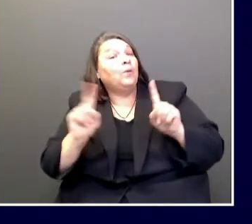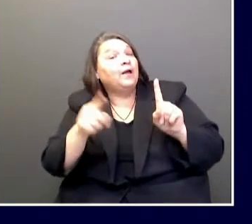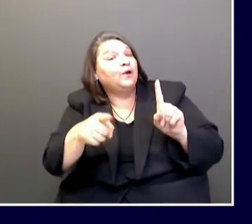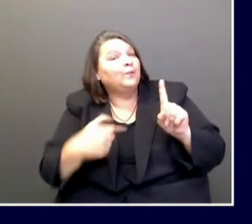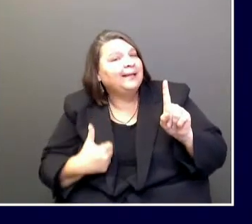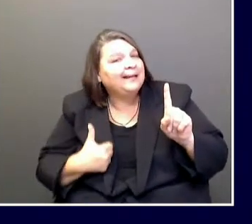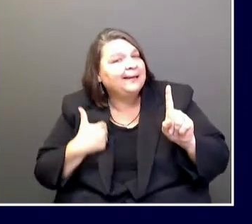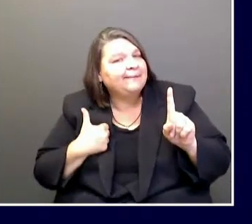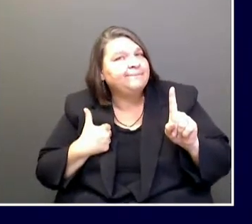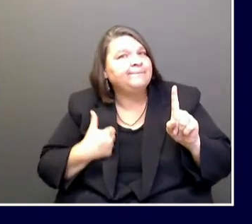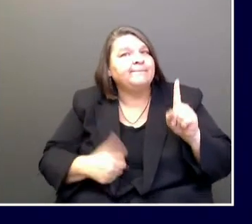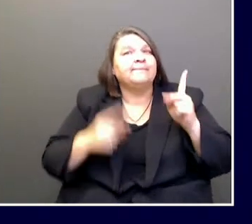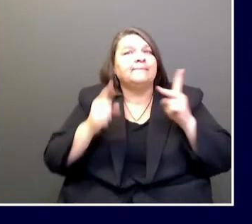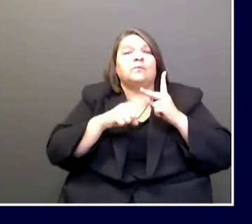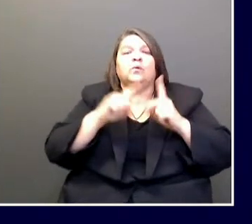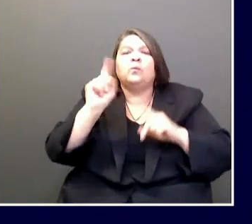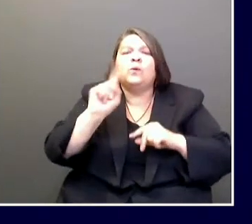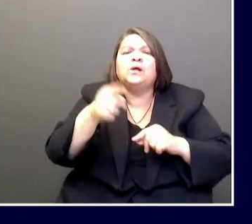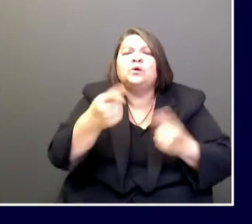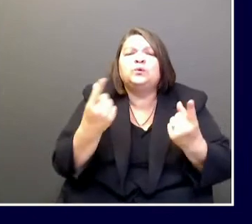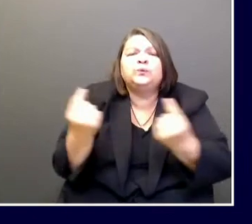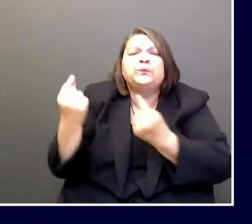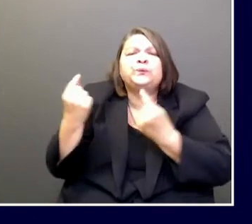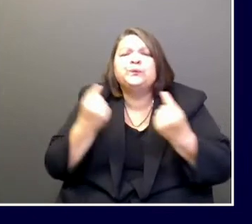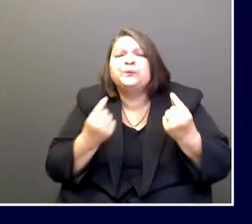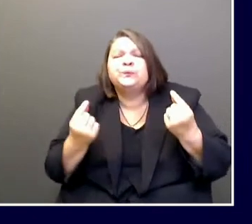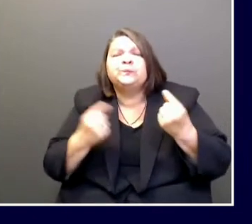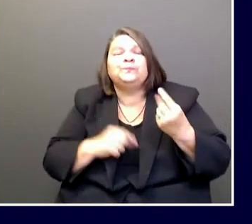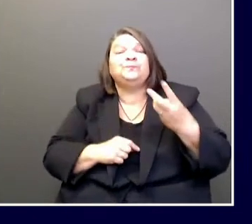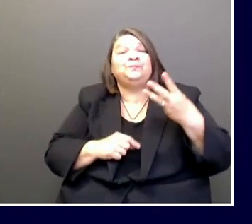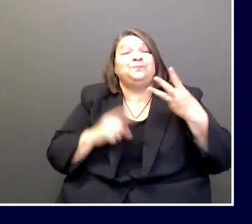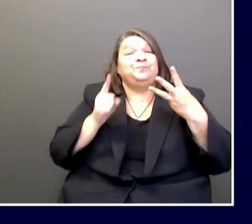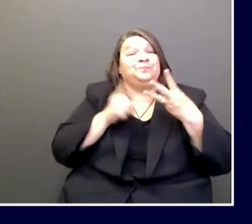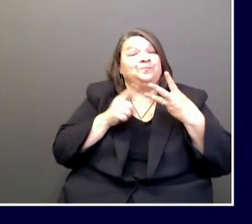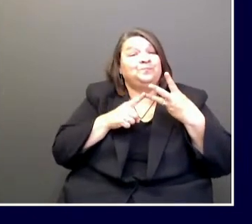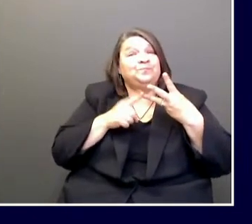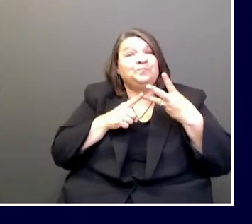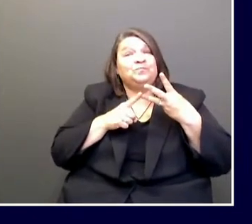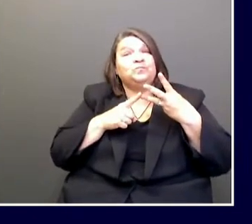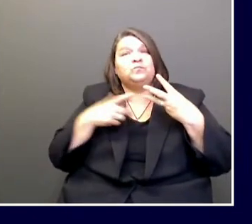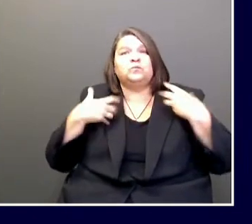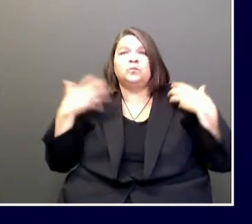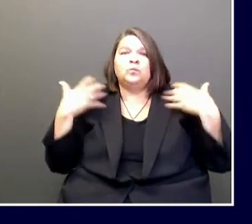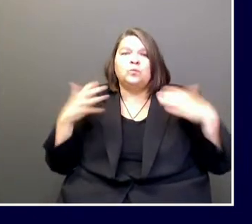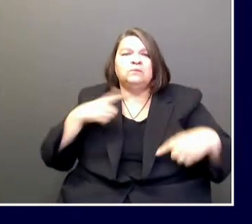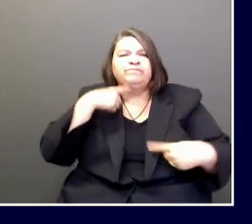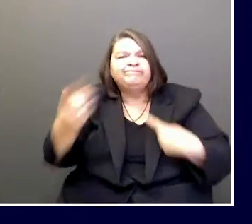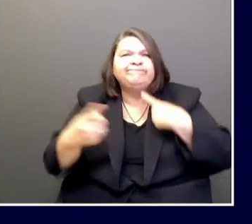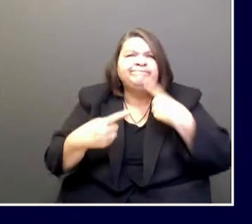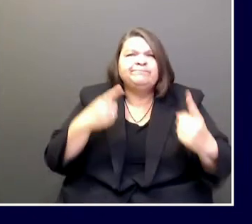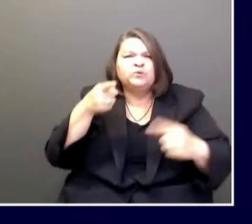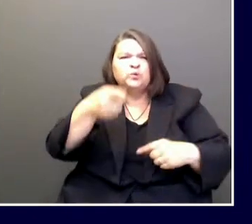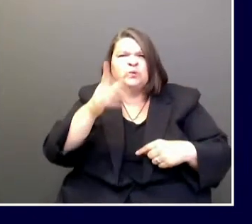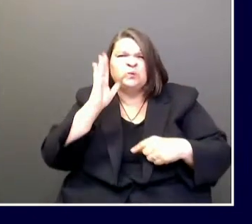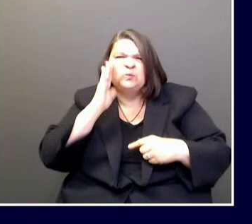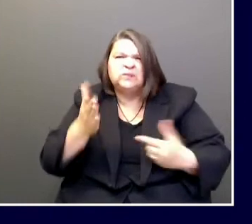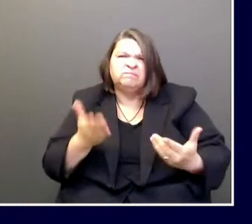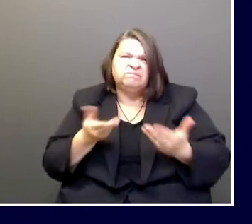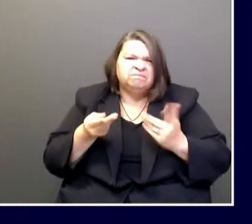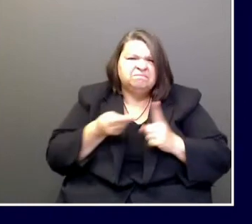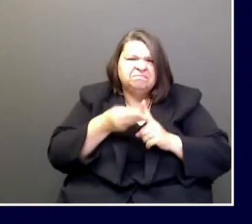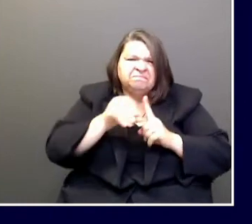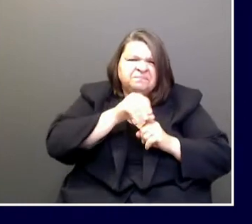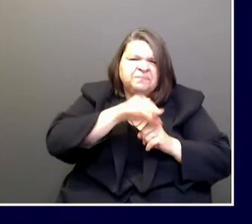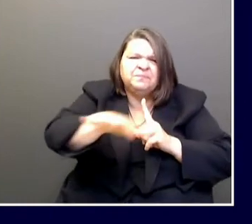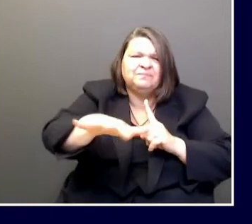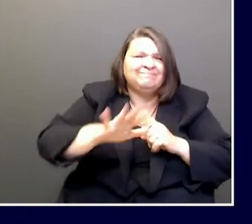is higher, that they may generate a breakthrough case if it's not really there in their community. We know that right now, at least, York